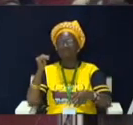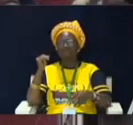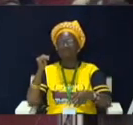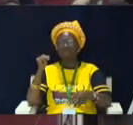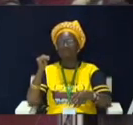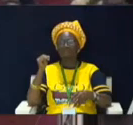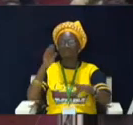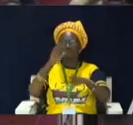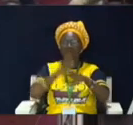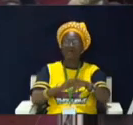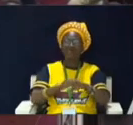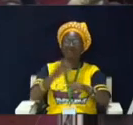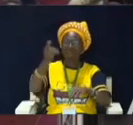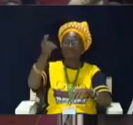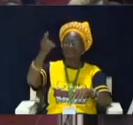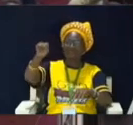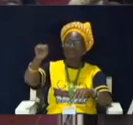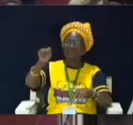on the cross